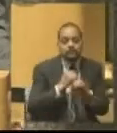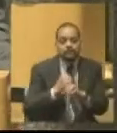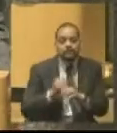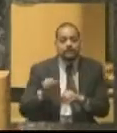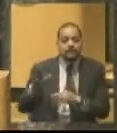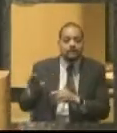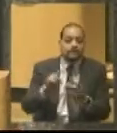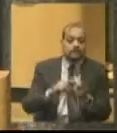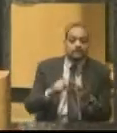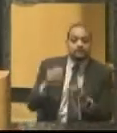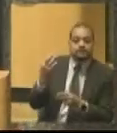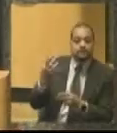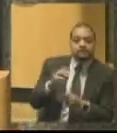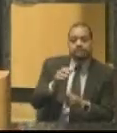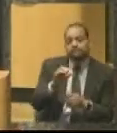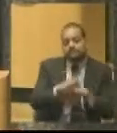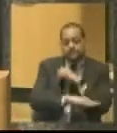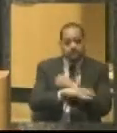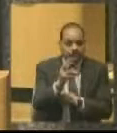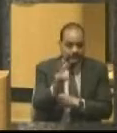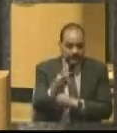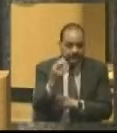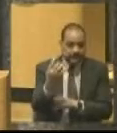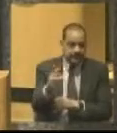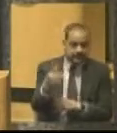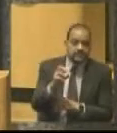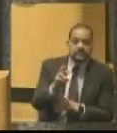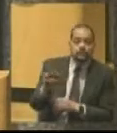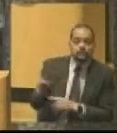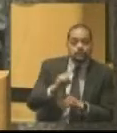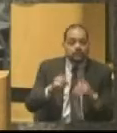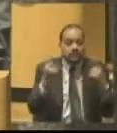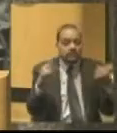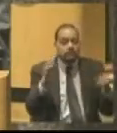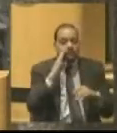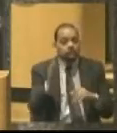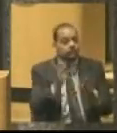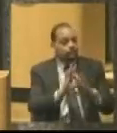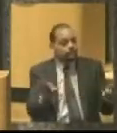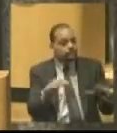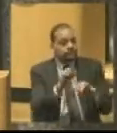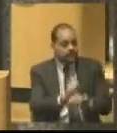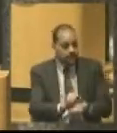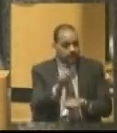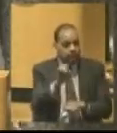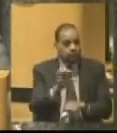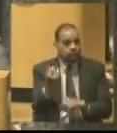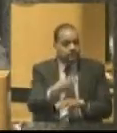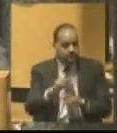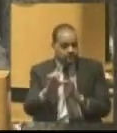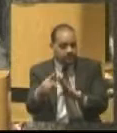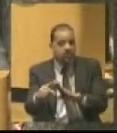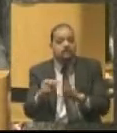Emancipation Proclamation announcing his intention to free the slaves 100 days later. This preliminary proclamation provoked a